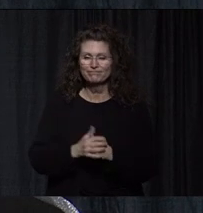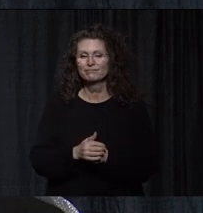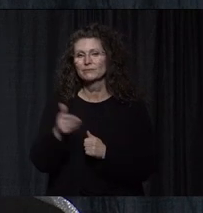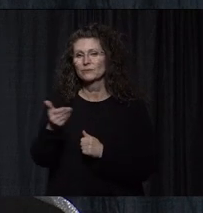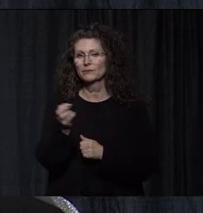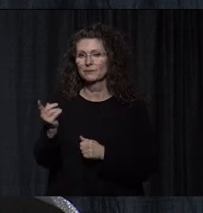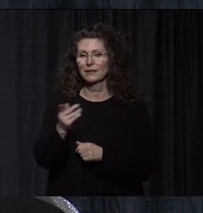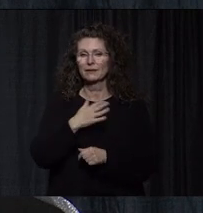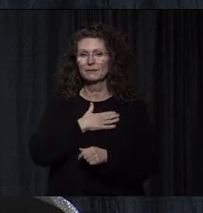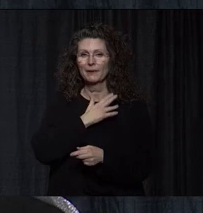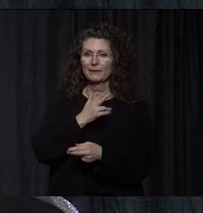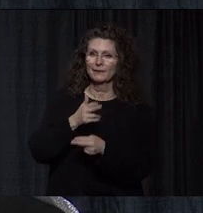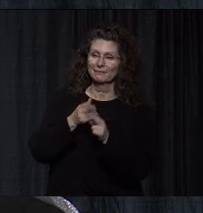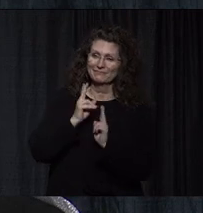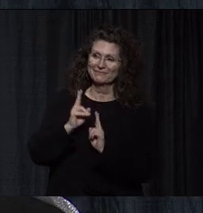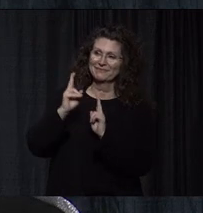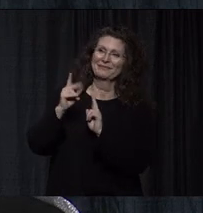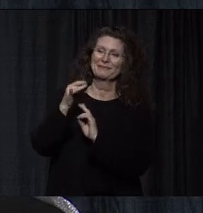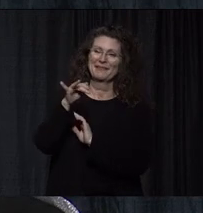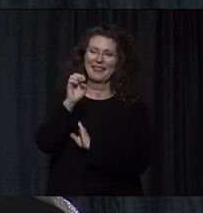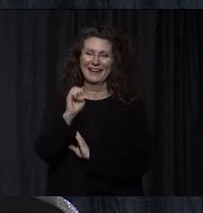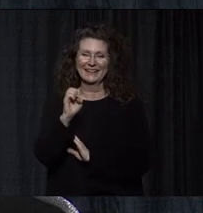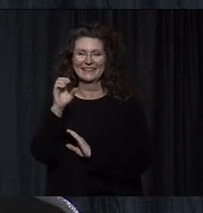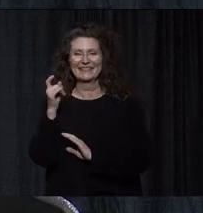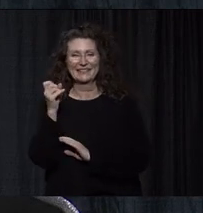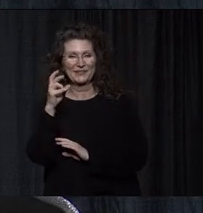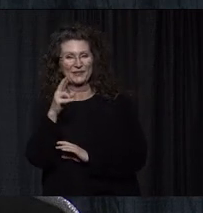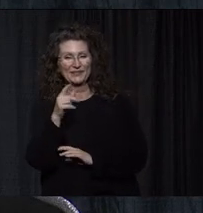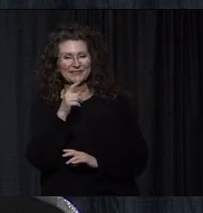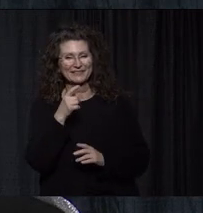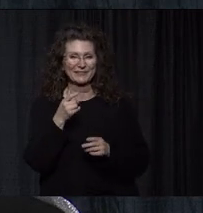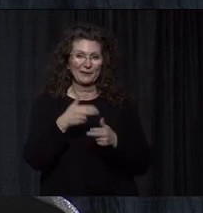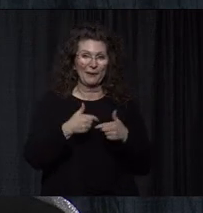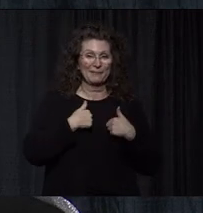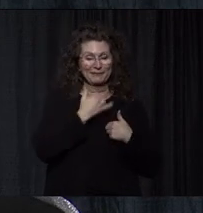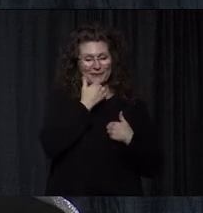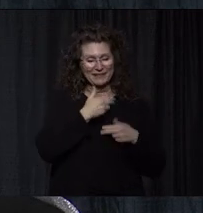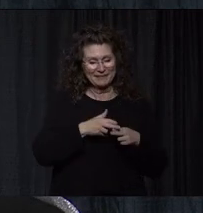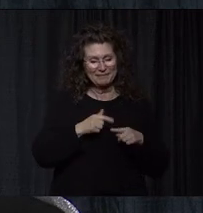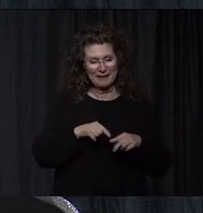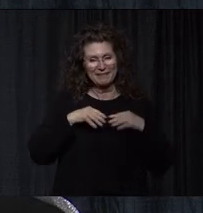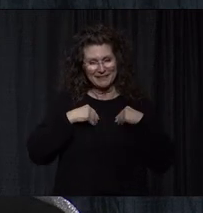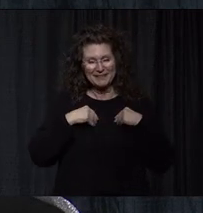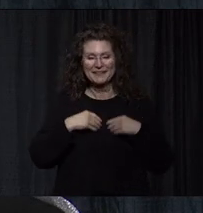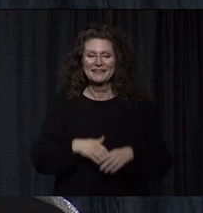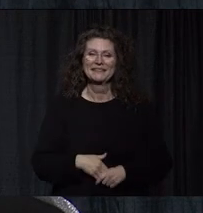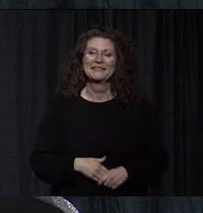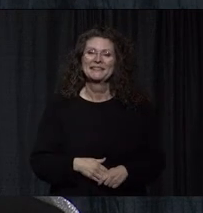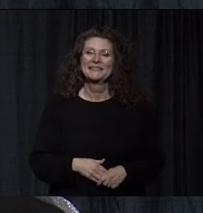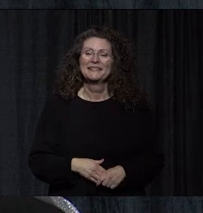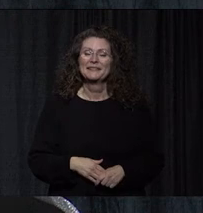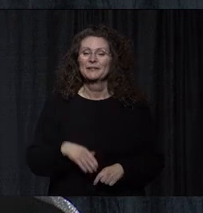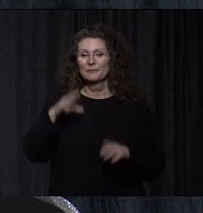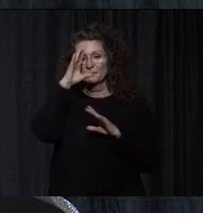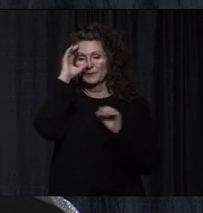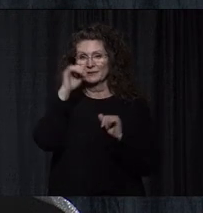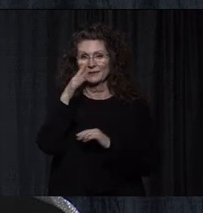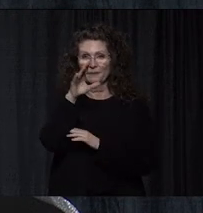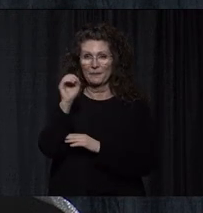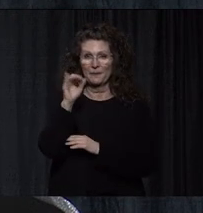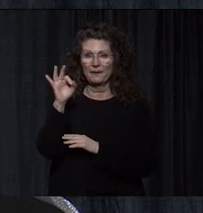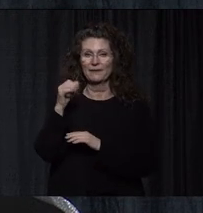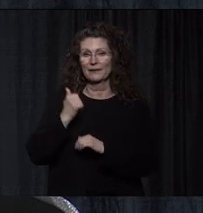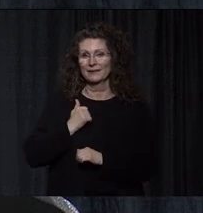my namesake, Paulette Senior, to York University. As president and CEO of